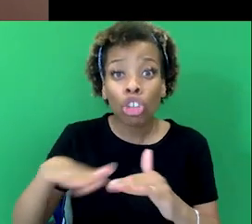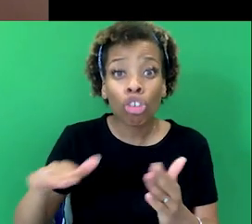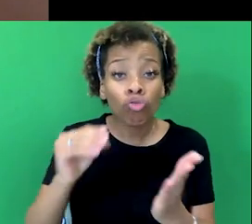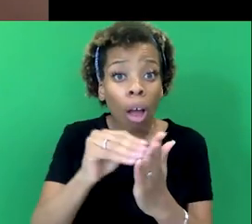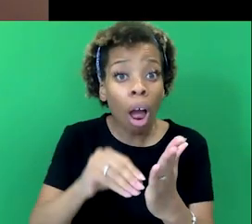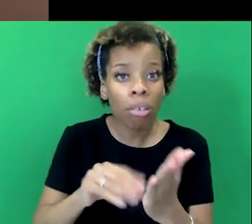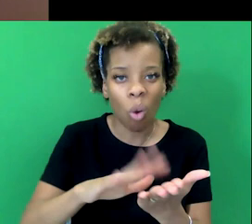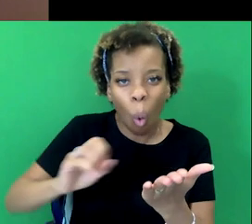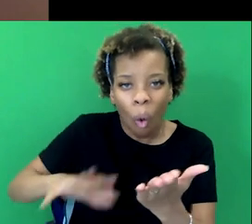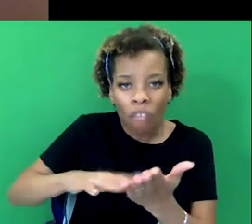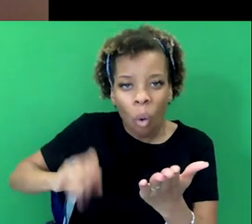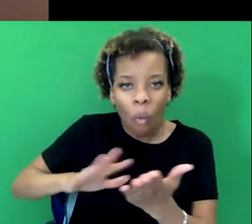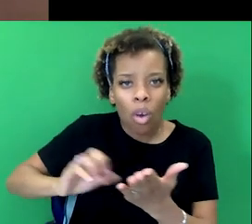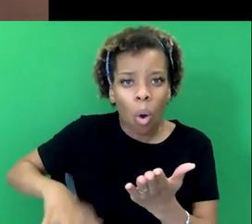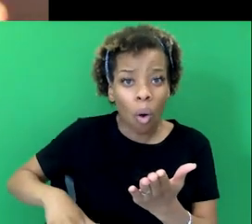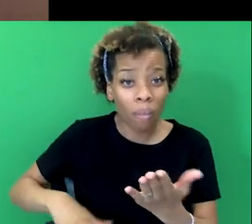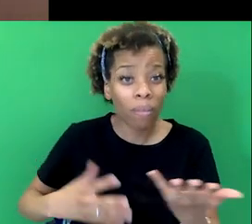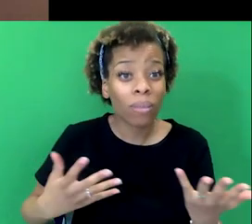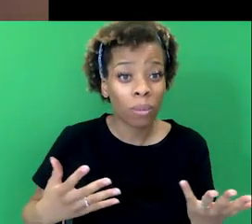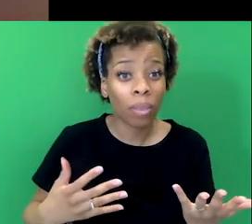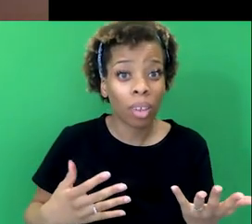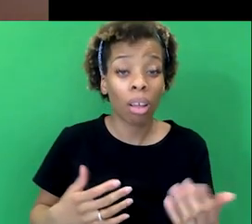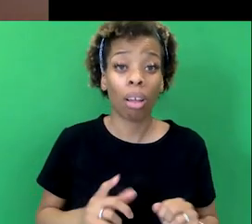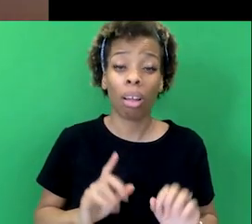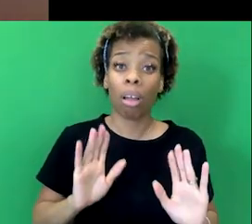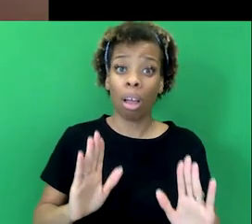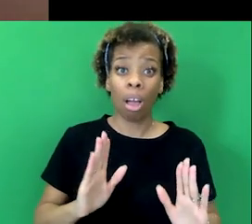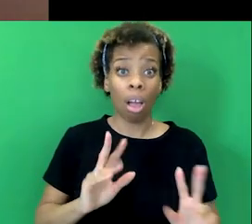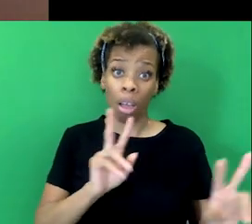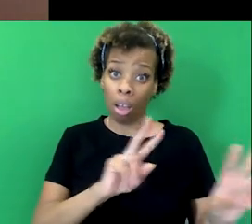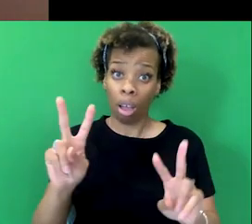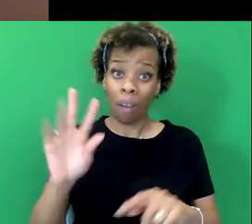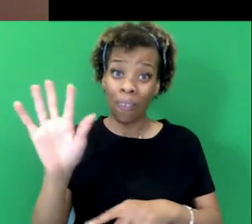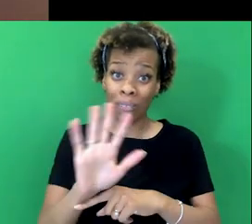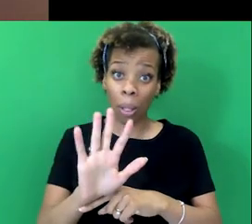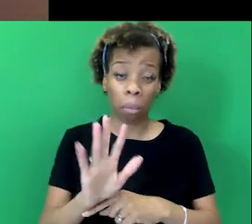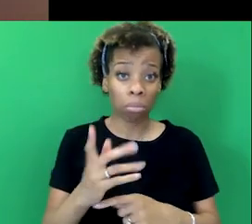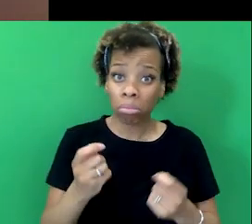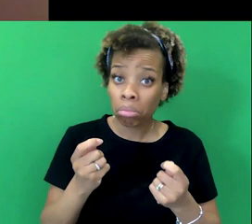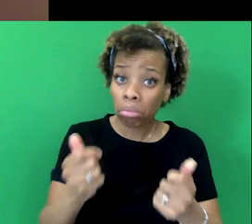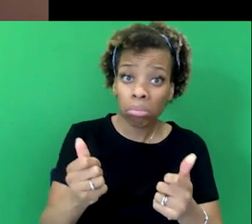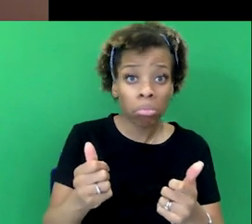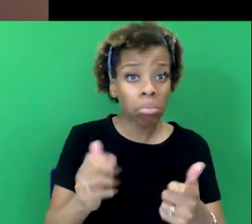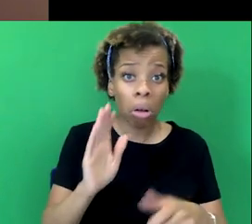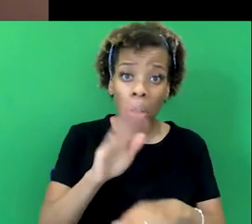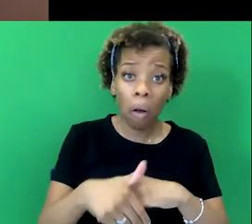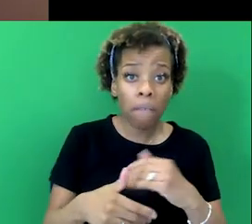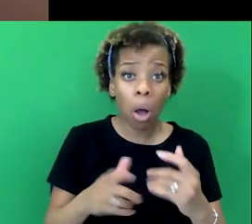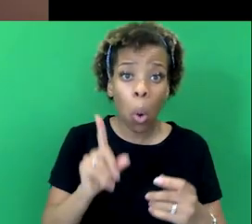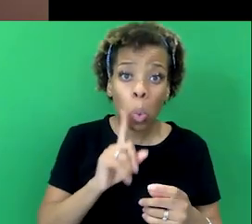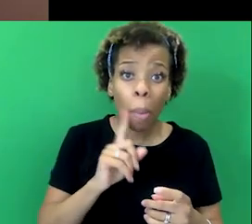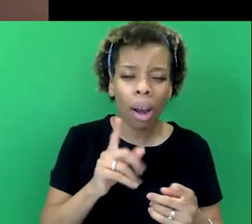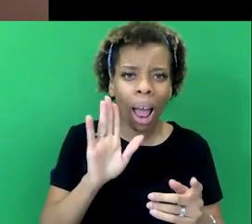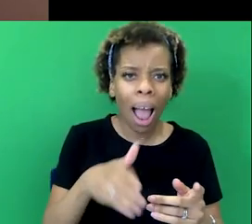his relationship with women is absolutely full square. You know, it's there was very little information on the women, and that all had to be teased